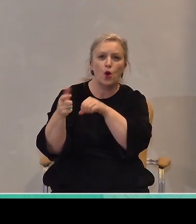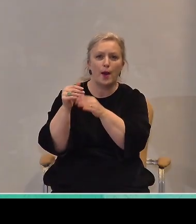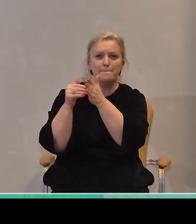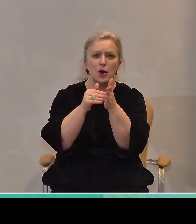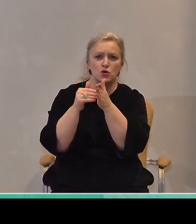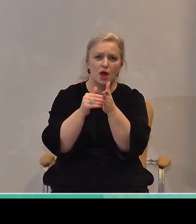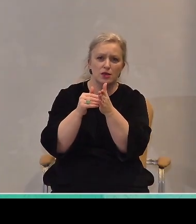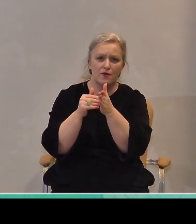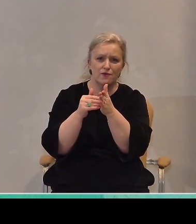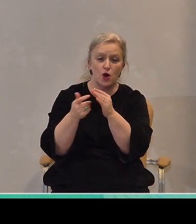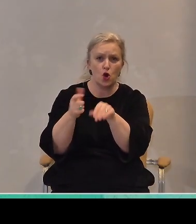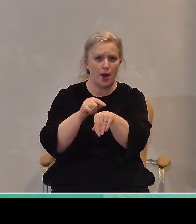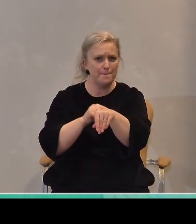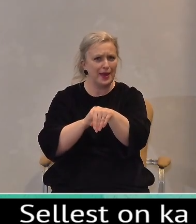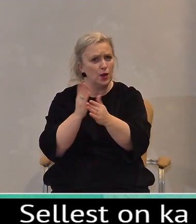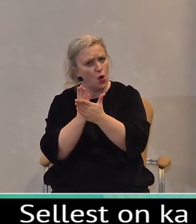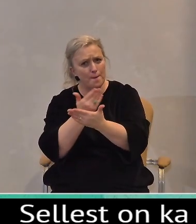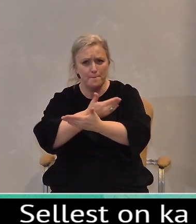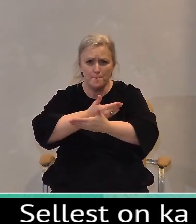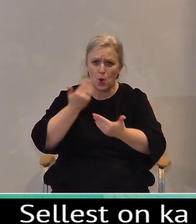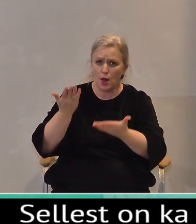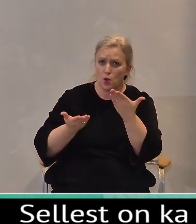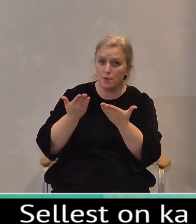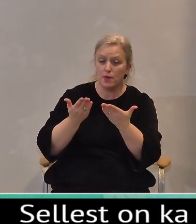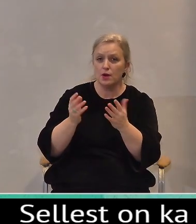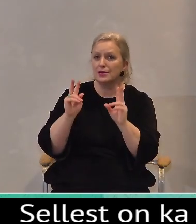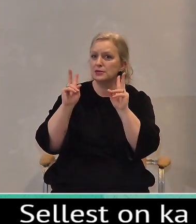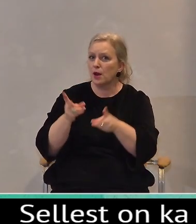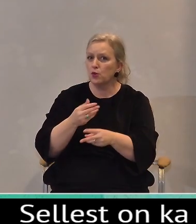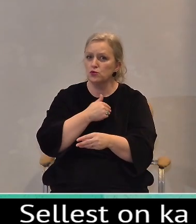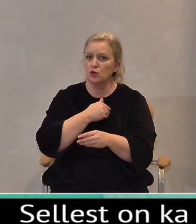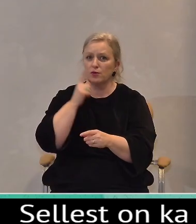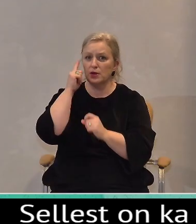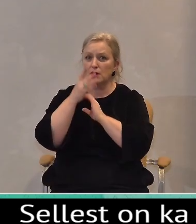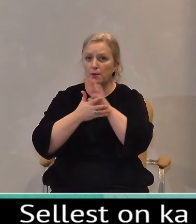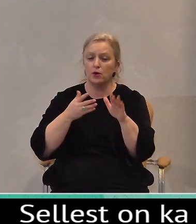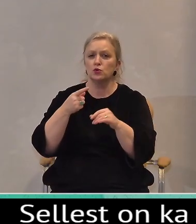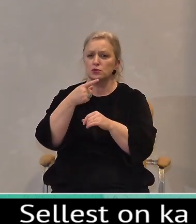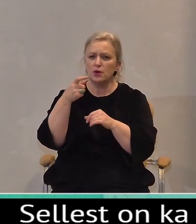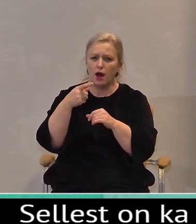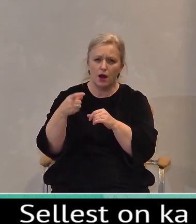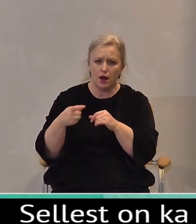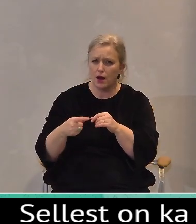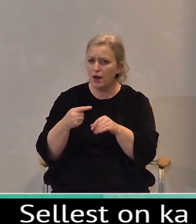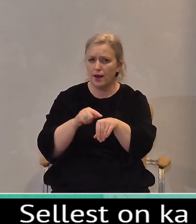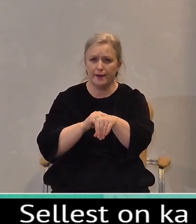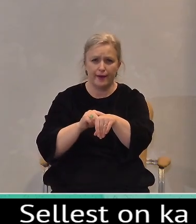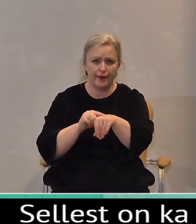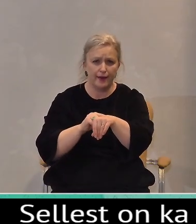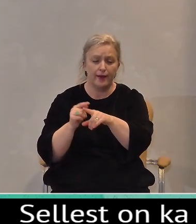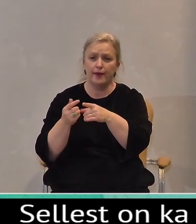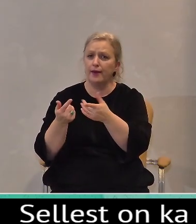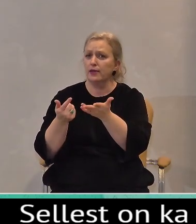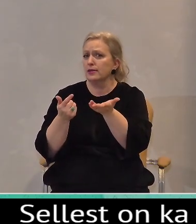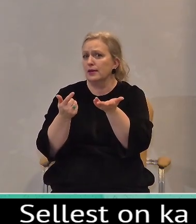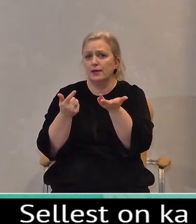are more sensitive to changes leading to autism spectrum disorders than others? We also